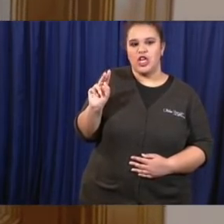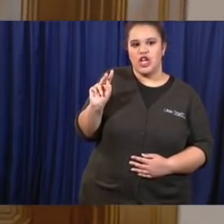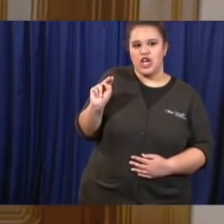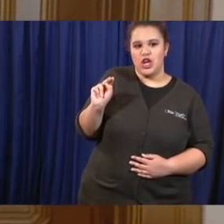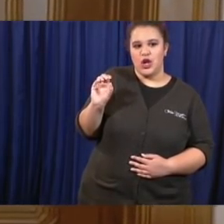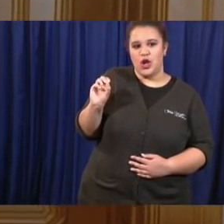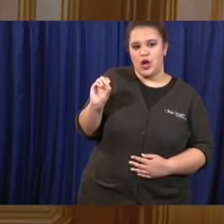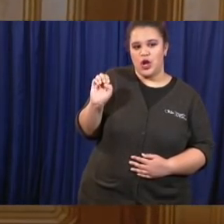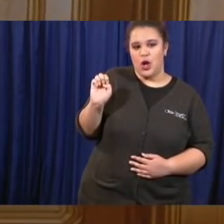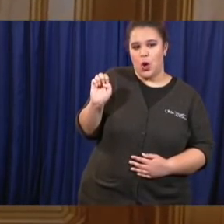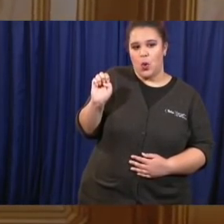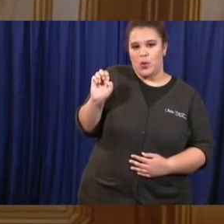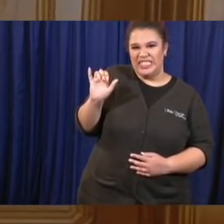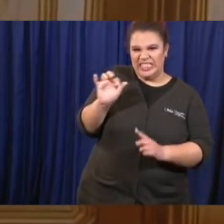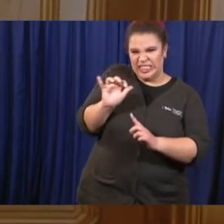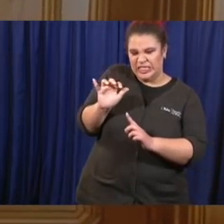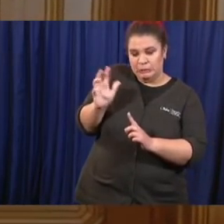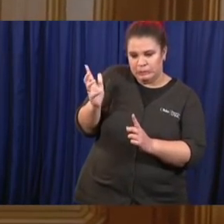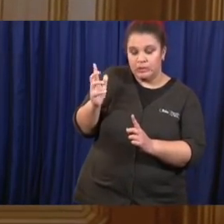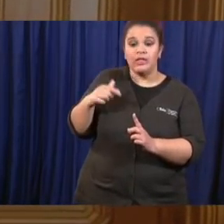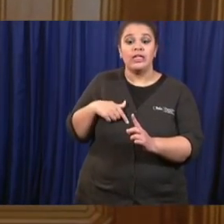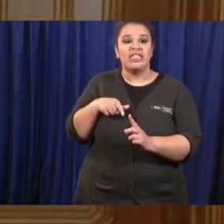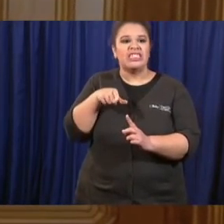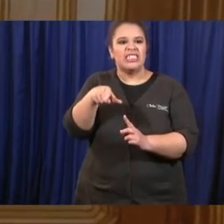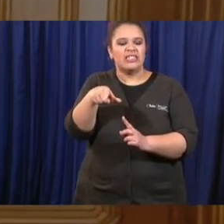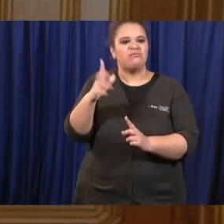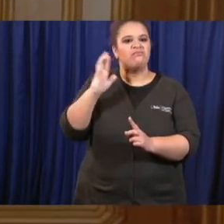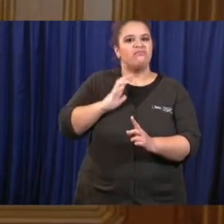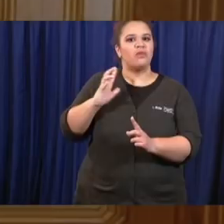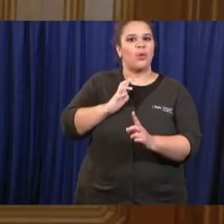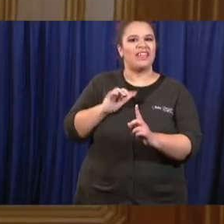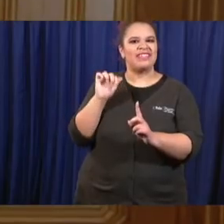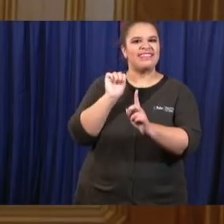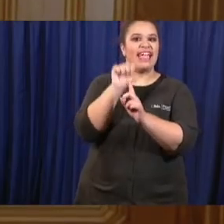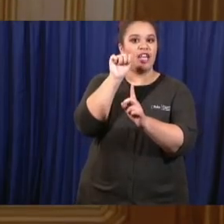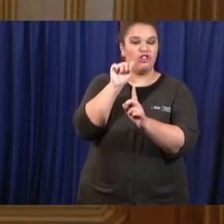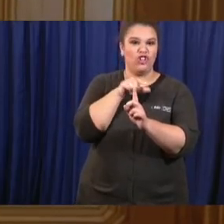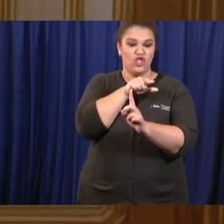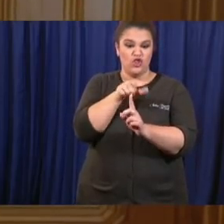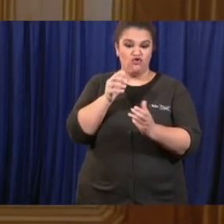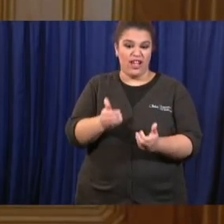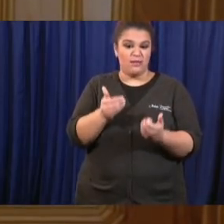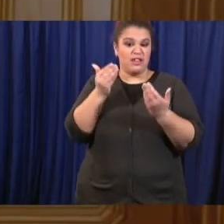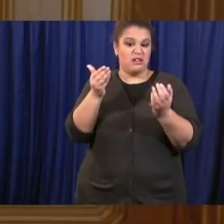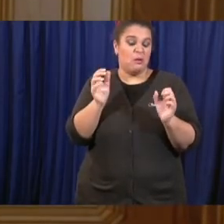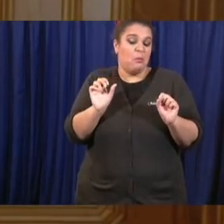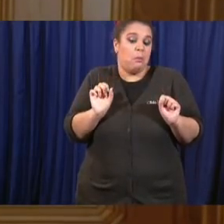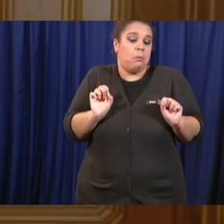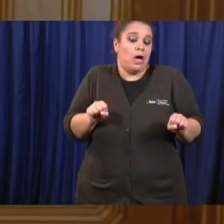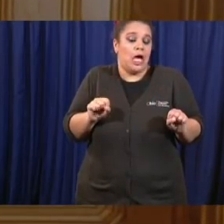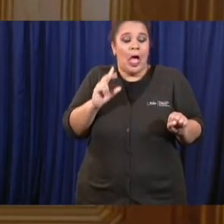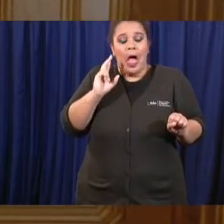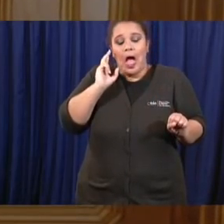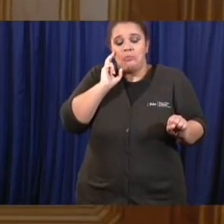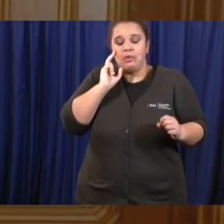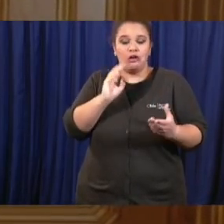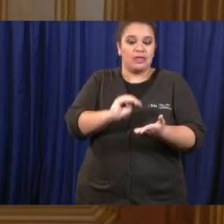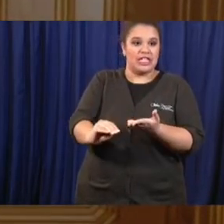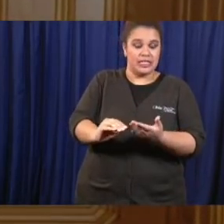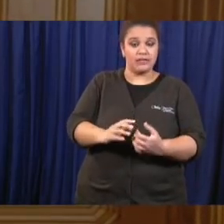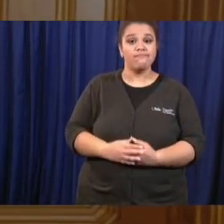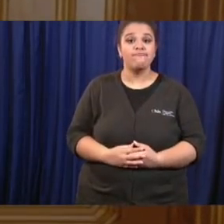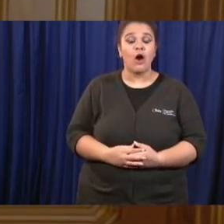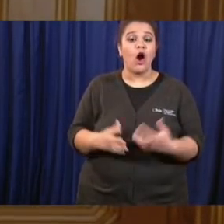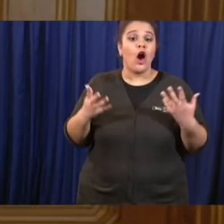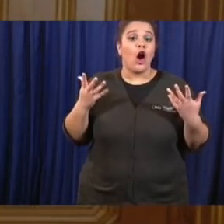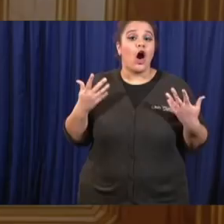are recommending for potential release depending on what the parole board does. You already have a petition on your desk where the parole